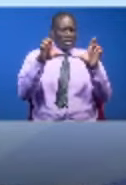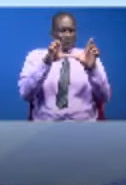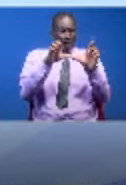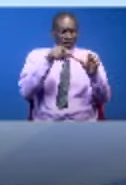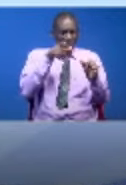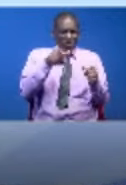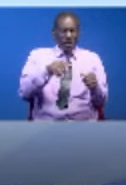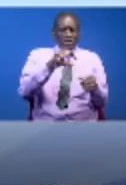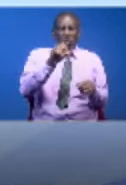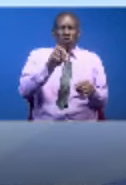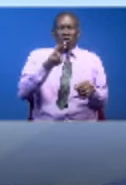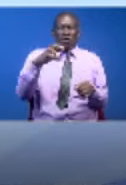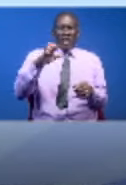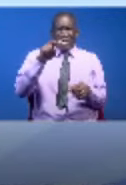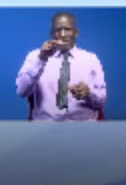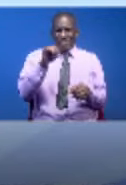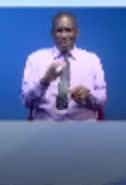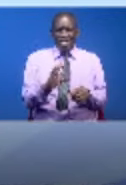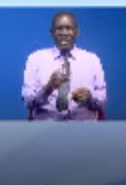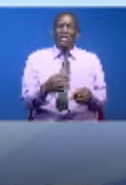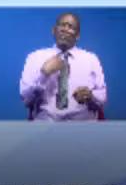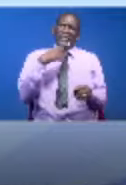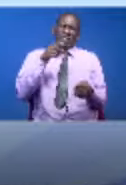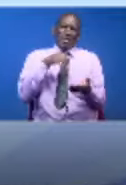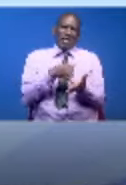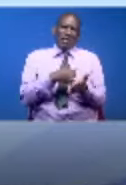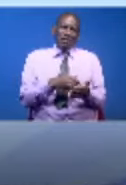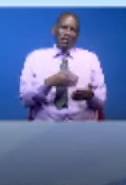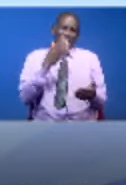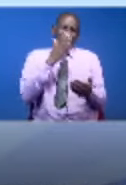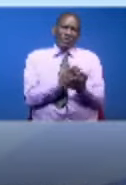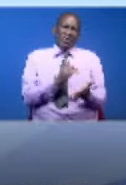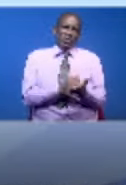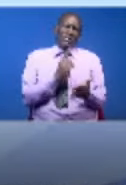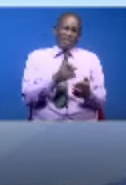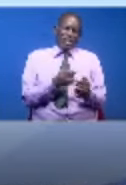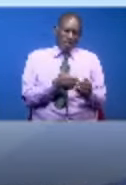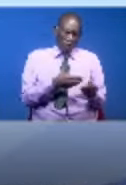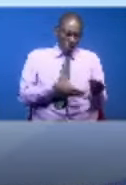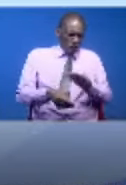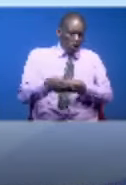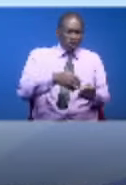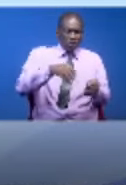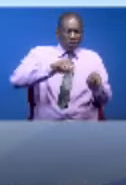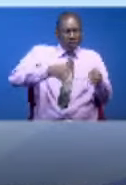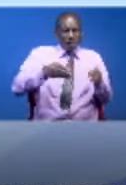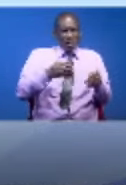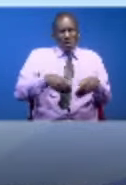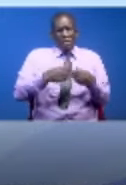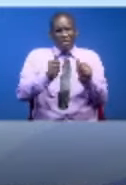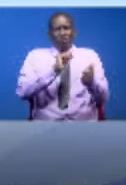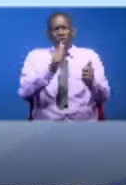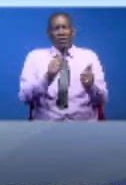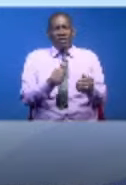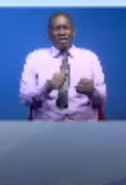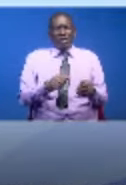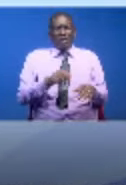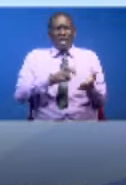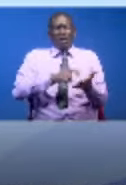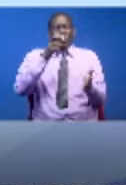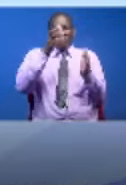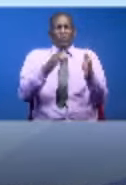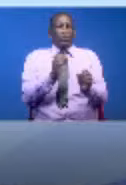organic. Yeah. Or we've seen it in products where the fact that you say it's recycled plastic then gives you a competitive advantage from the person who's not doing it.